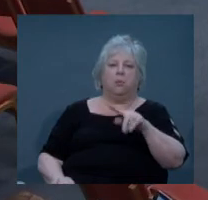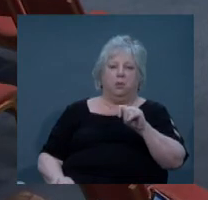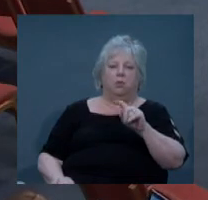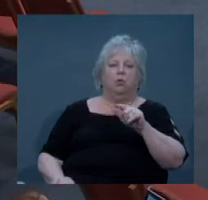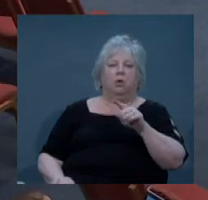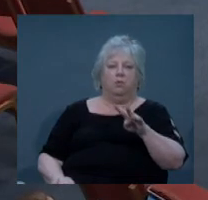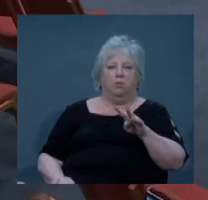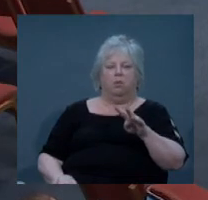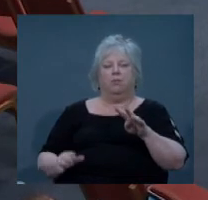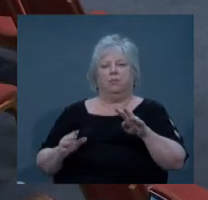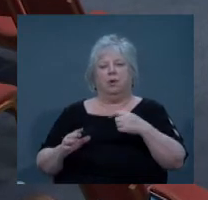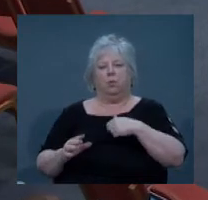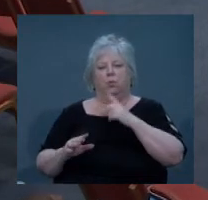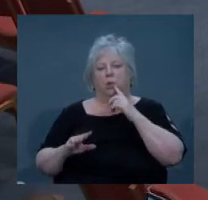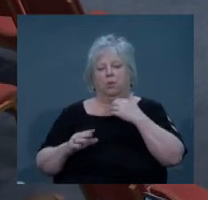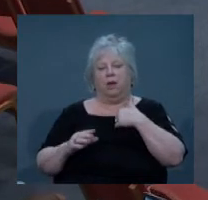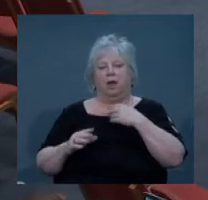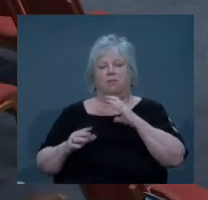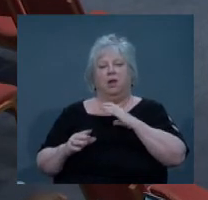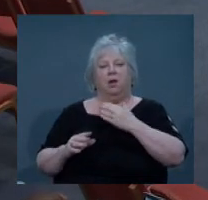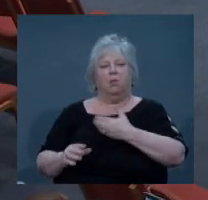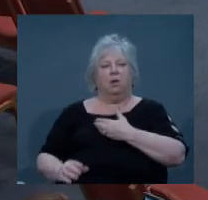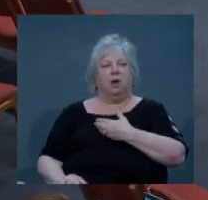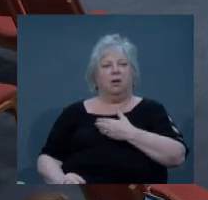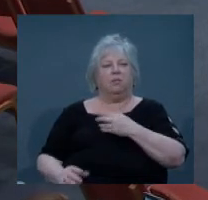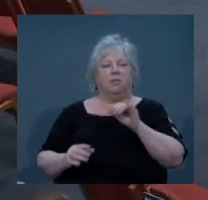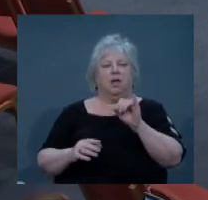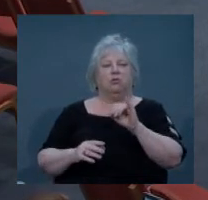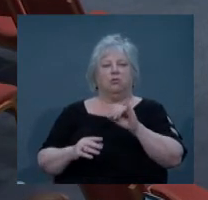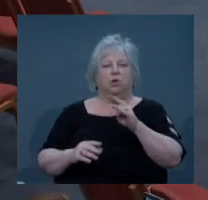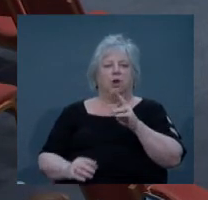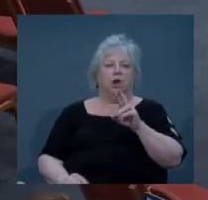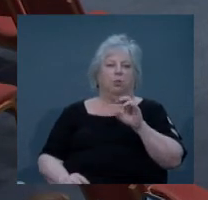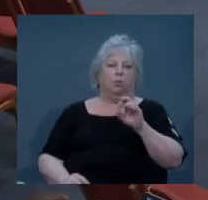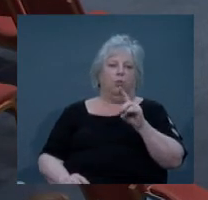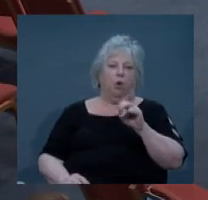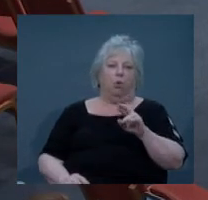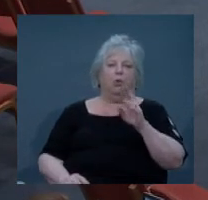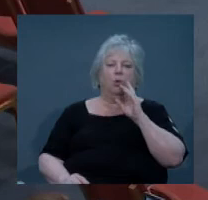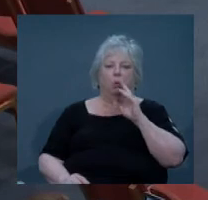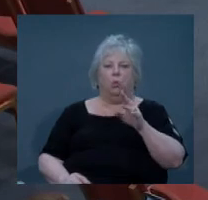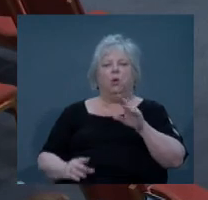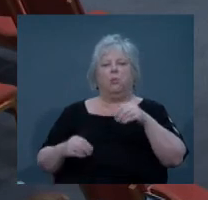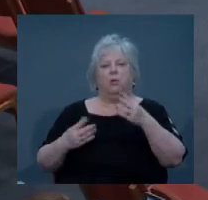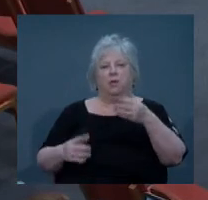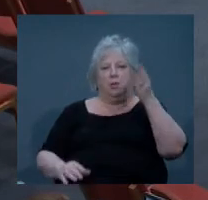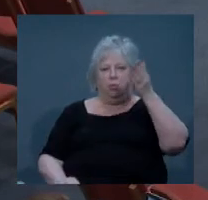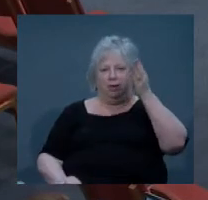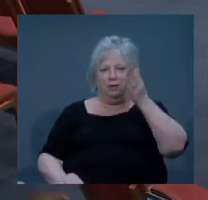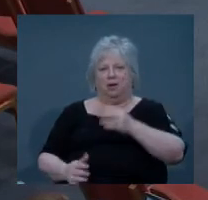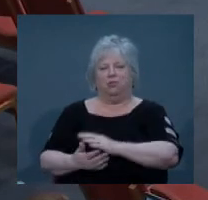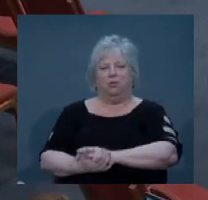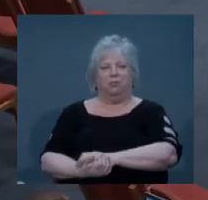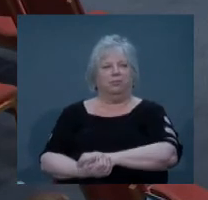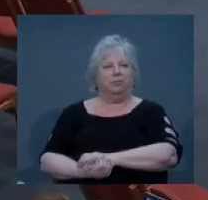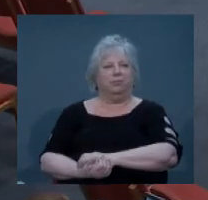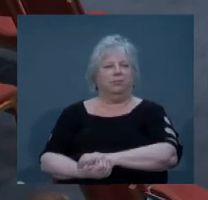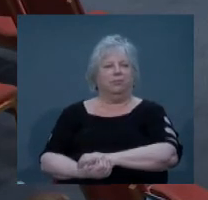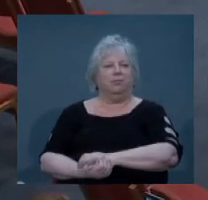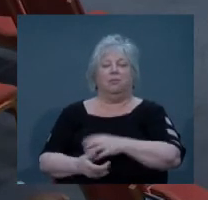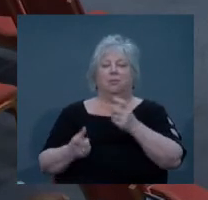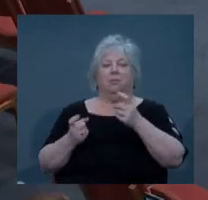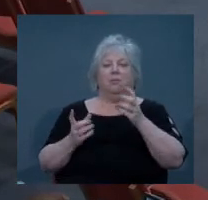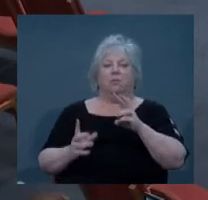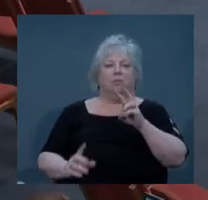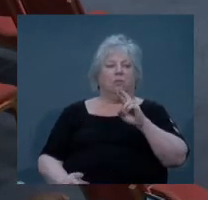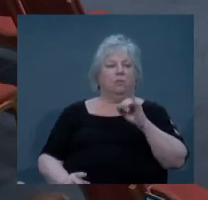September the 24th. And we'll have our insurance broker who will conduct that presentation. Director